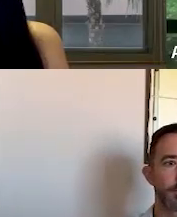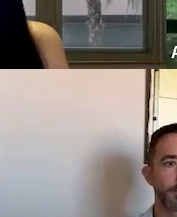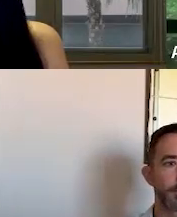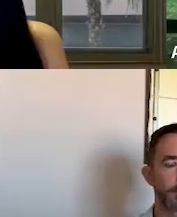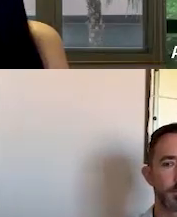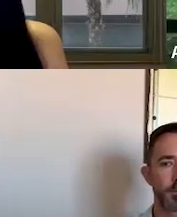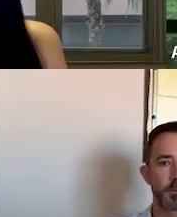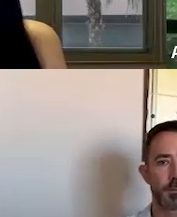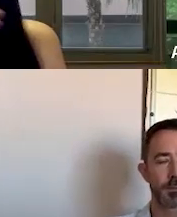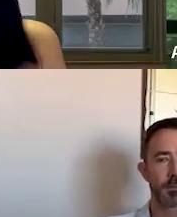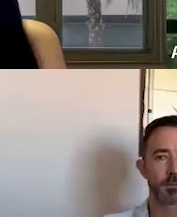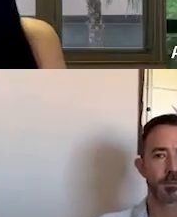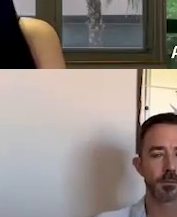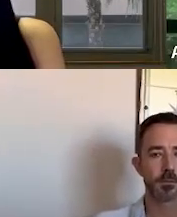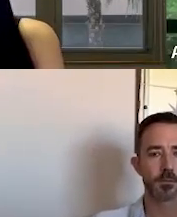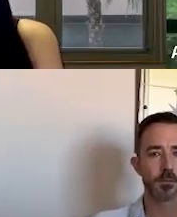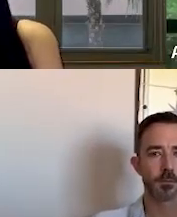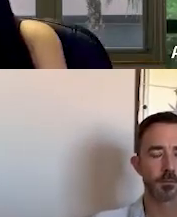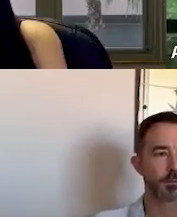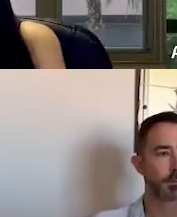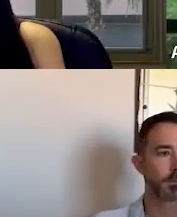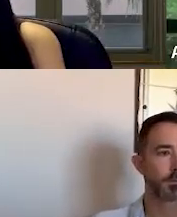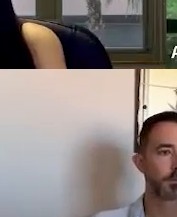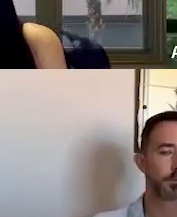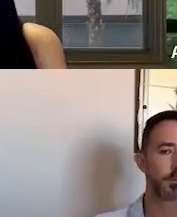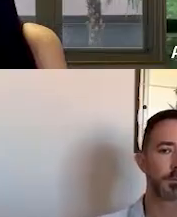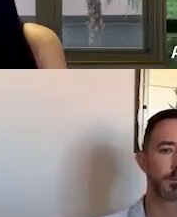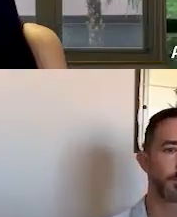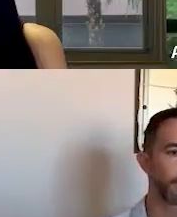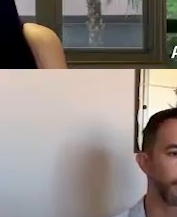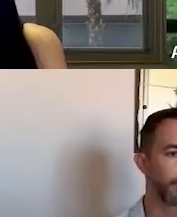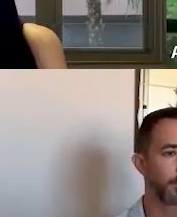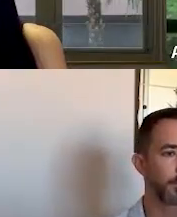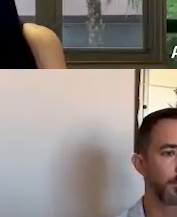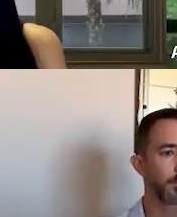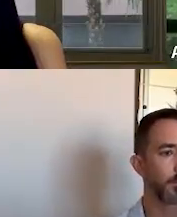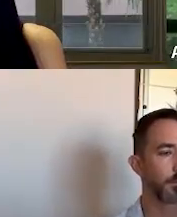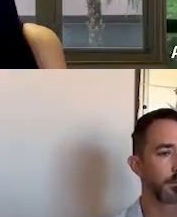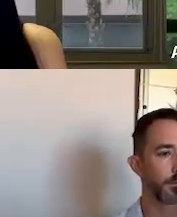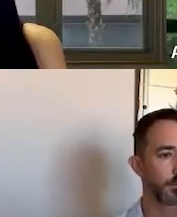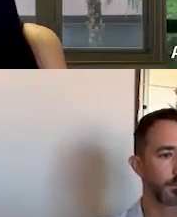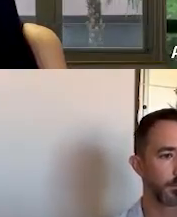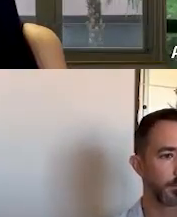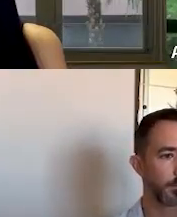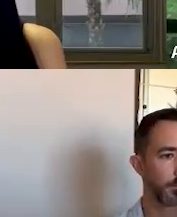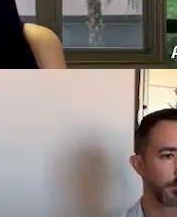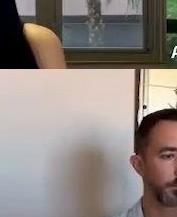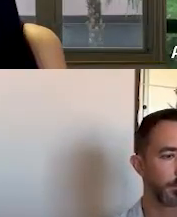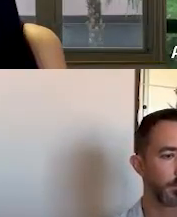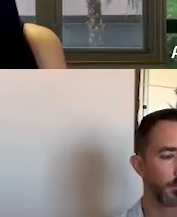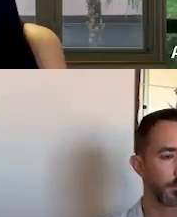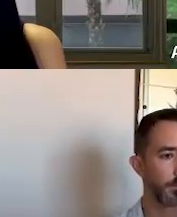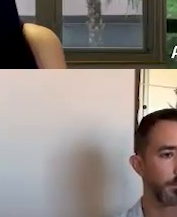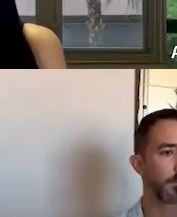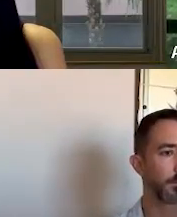Yeah, I would agree with that. And also just any opportunities where there's repair, where you can acknowledge like, oh, I made